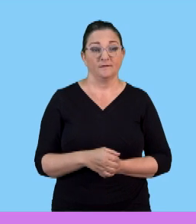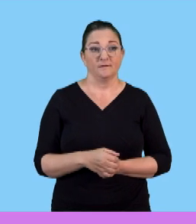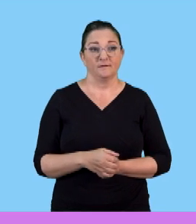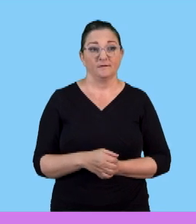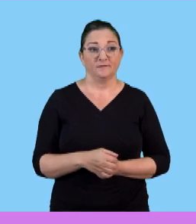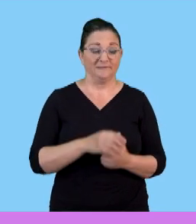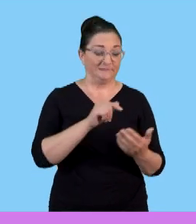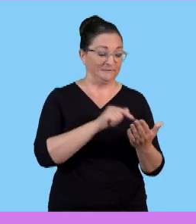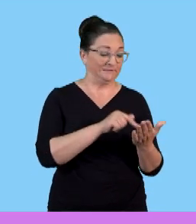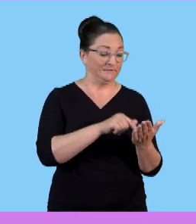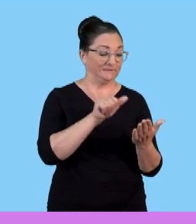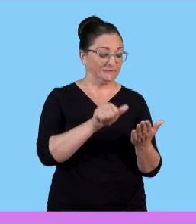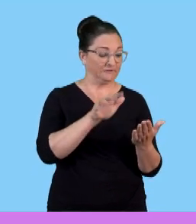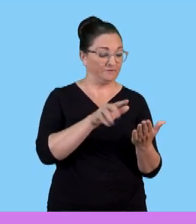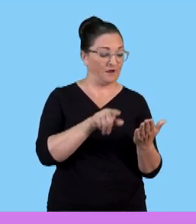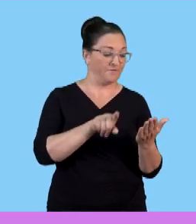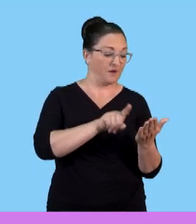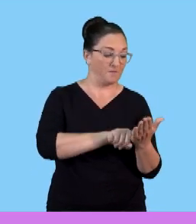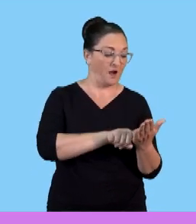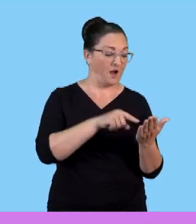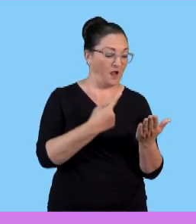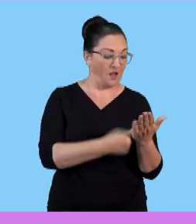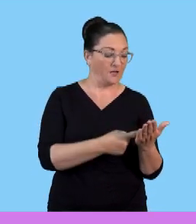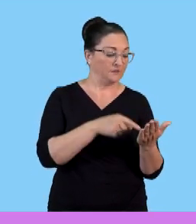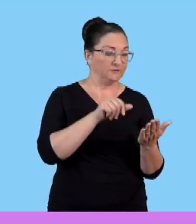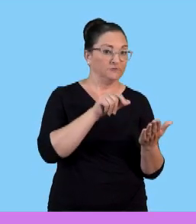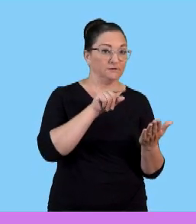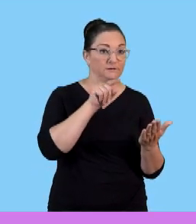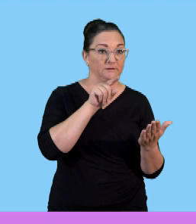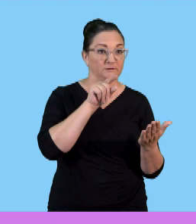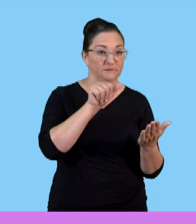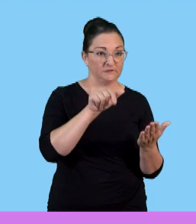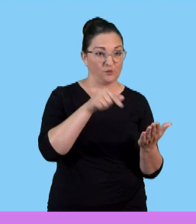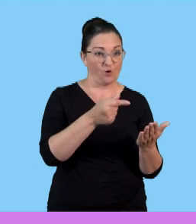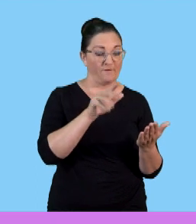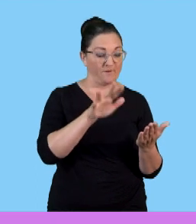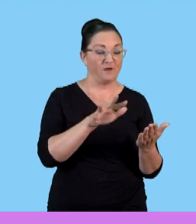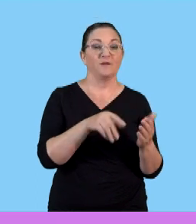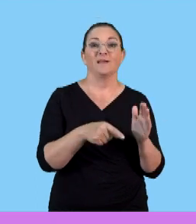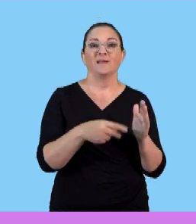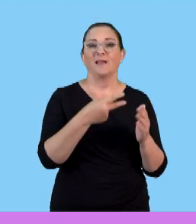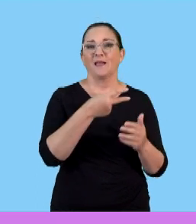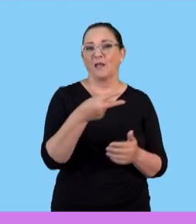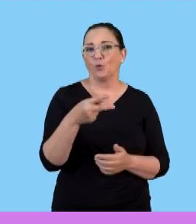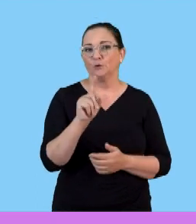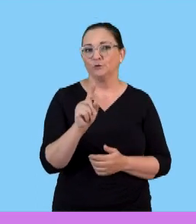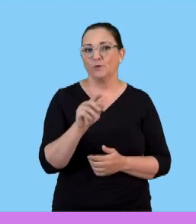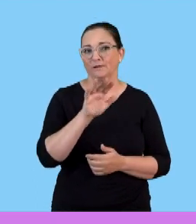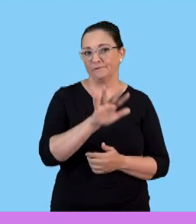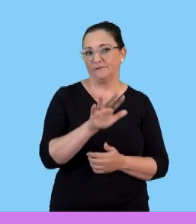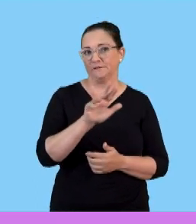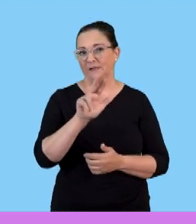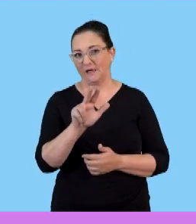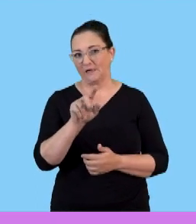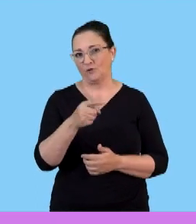Okay, let me just type that in again. It's 65 minus 6.5 equals. So that will give me then